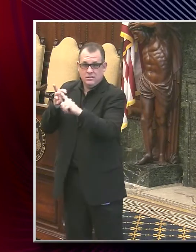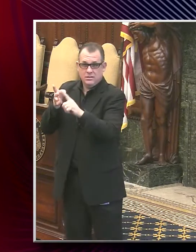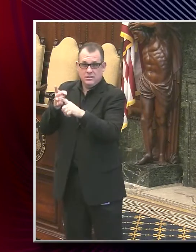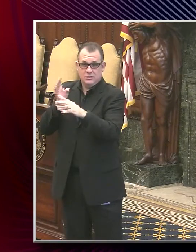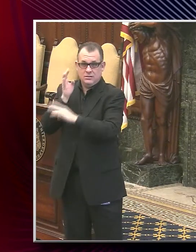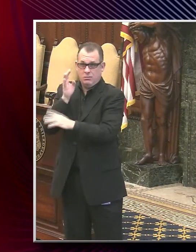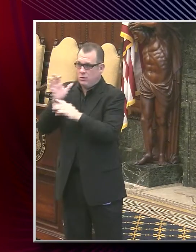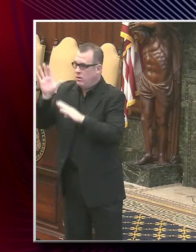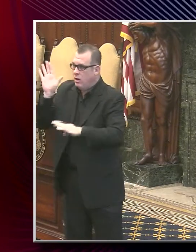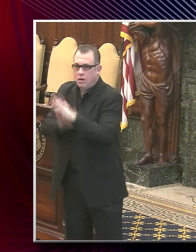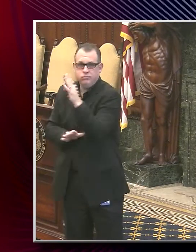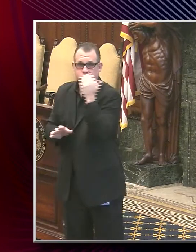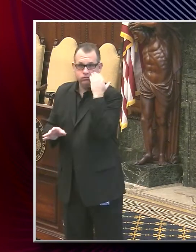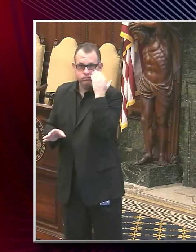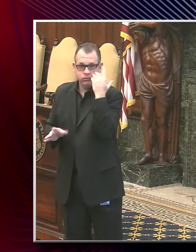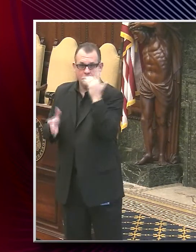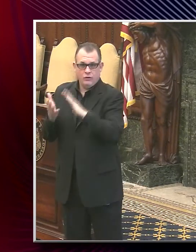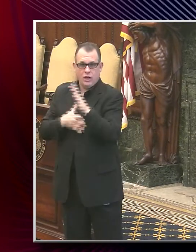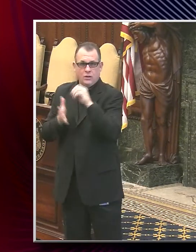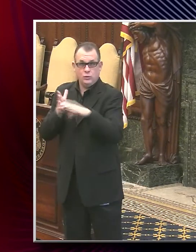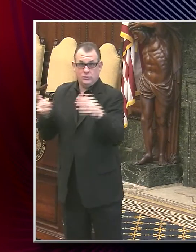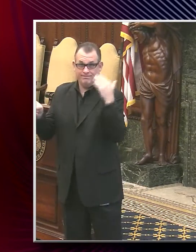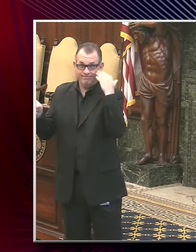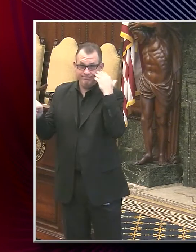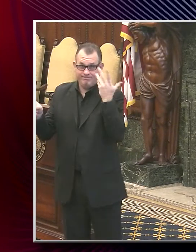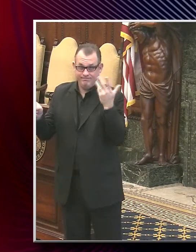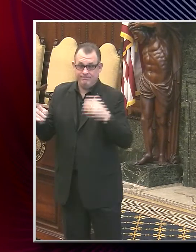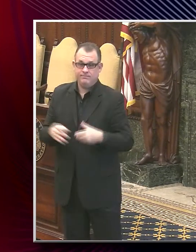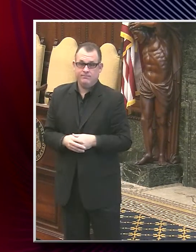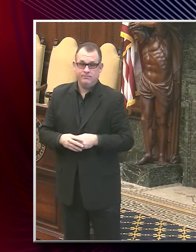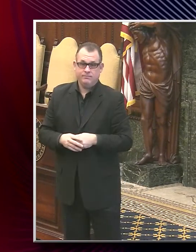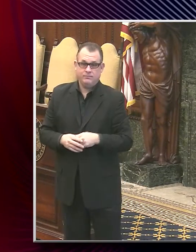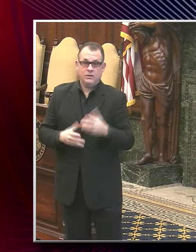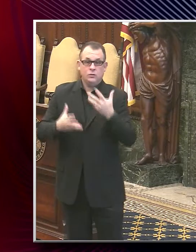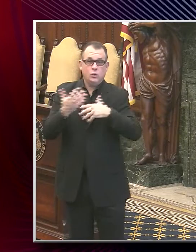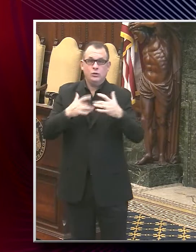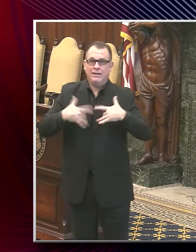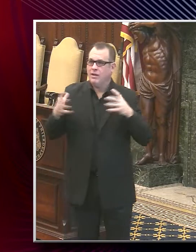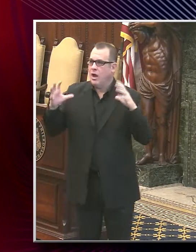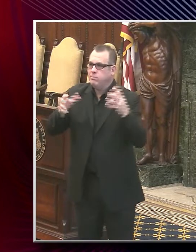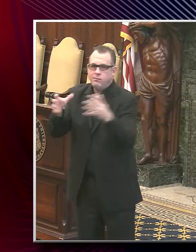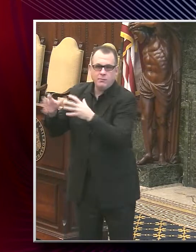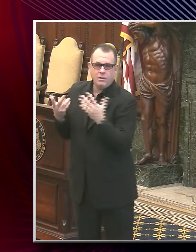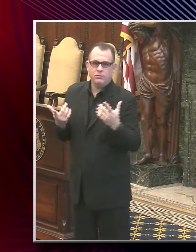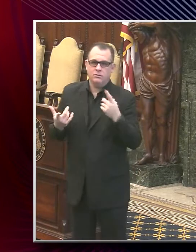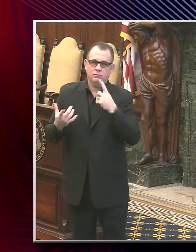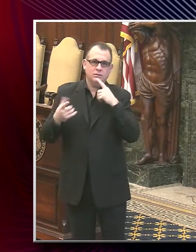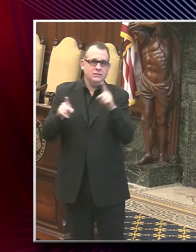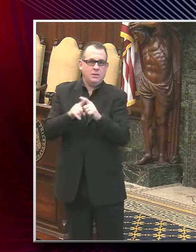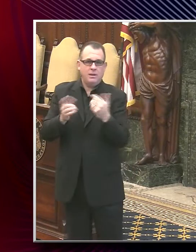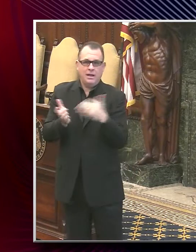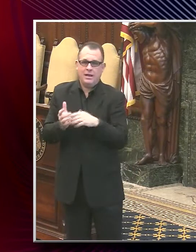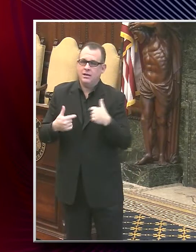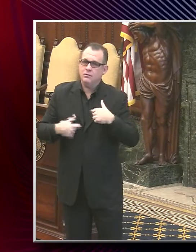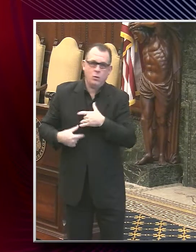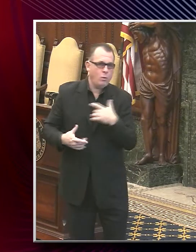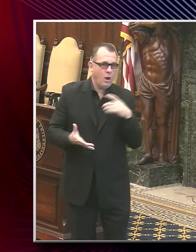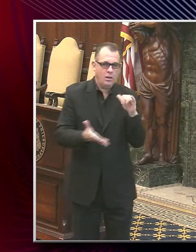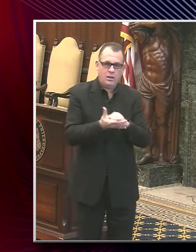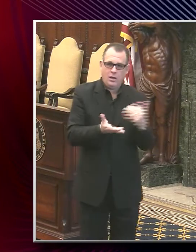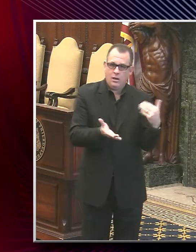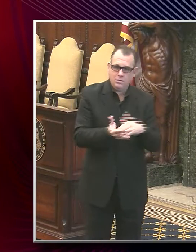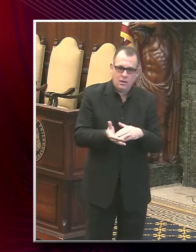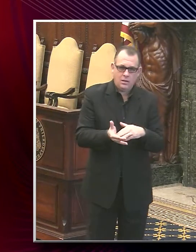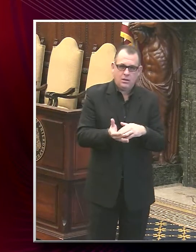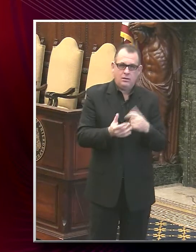saw a surge in cases in Philadelphia because of those college students related to social events. We don't want to have a repeat of that now. So